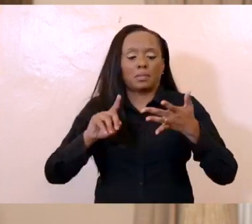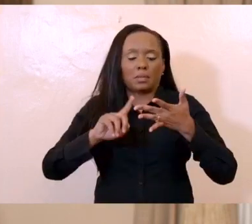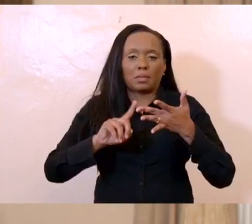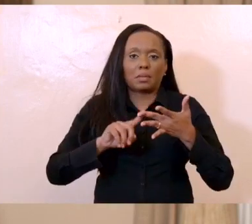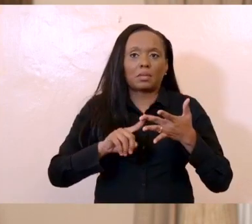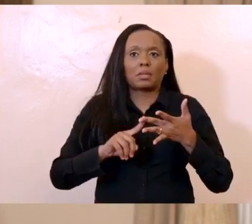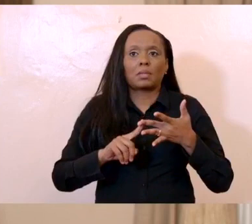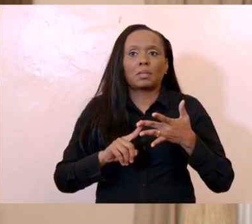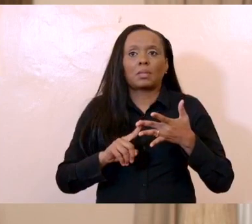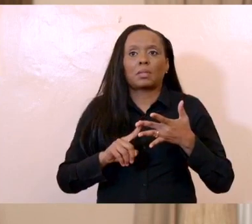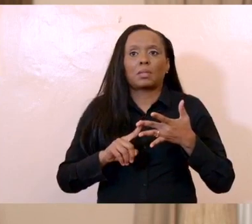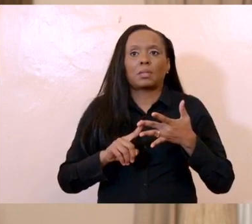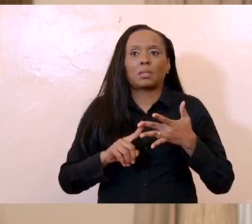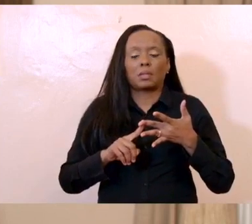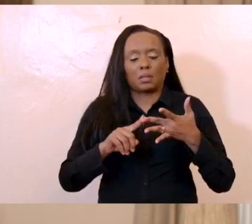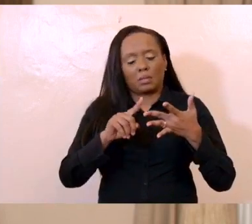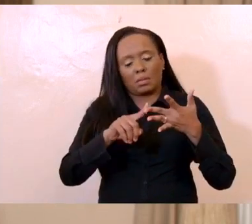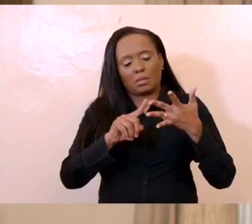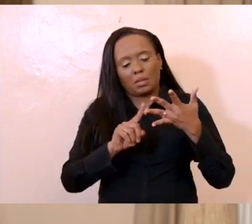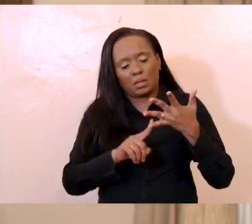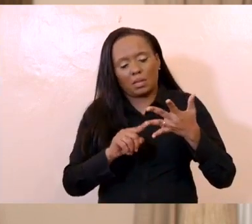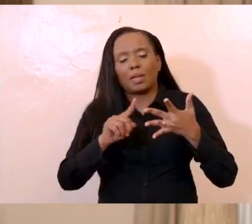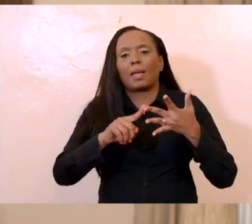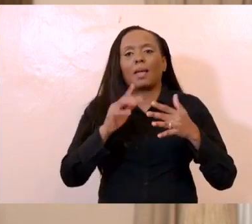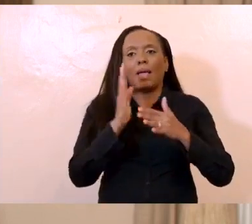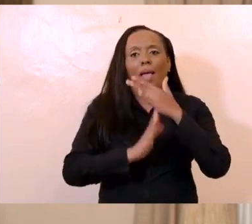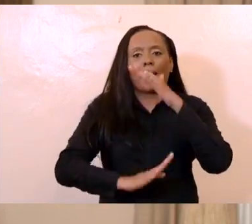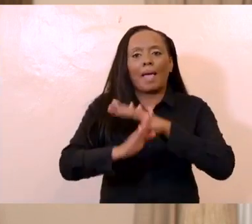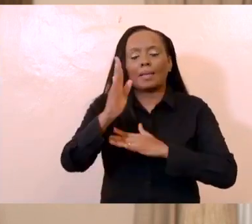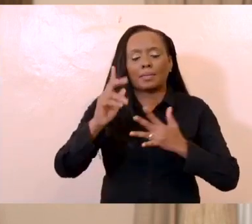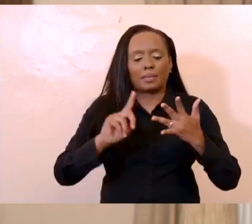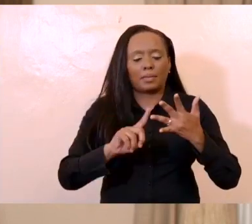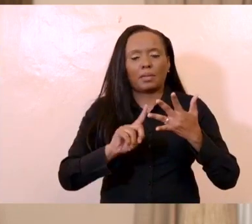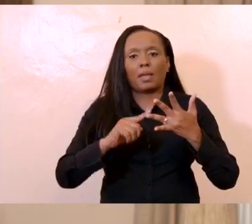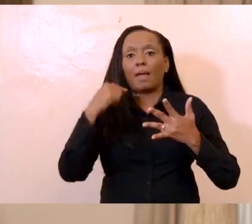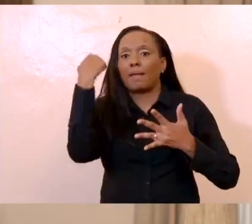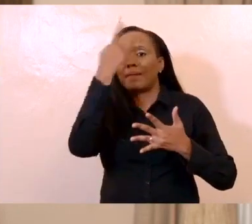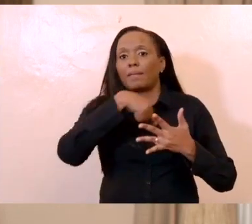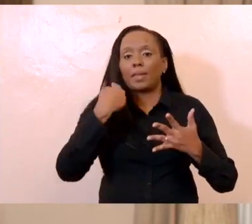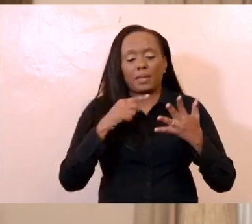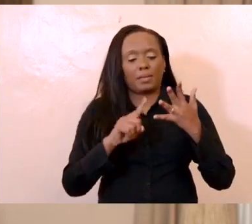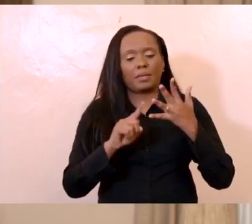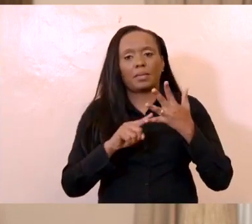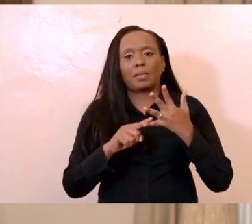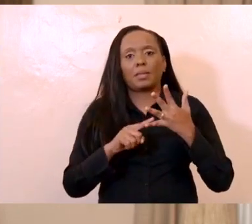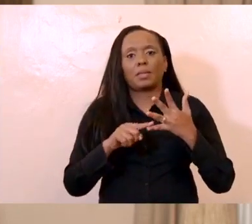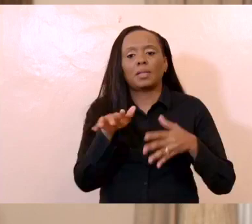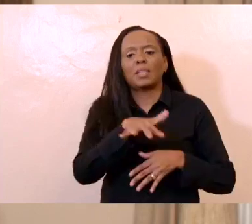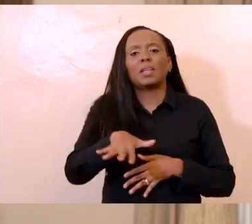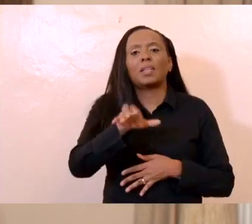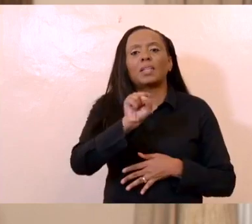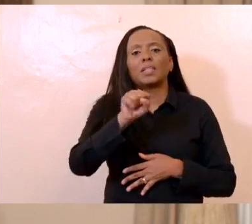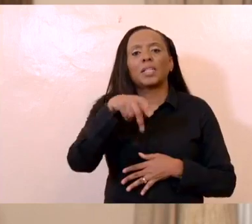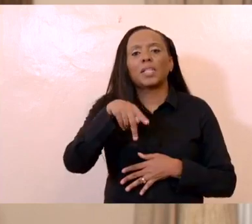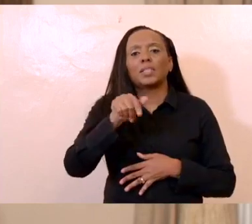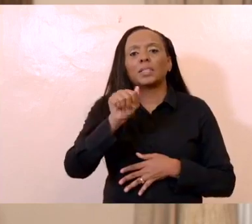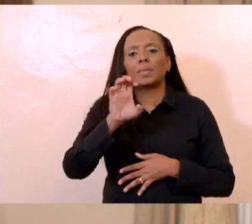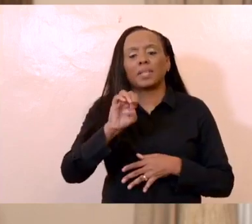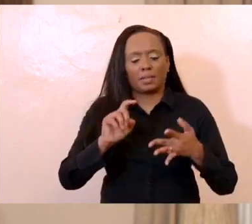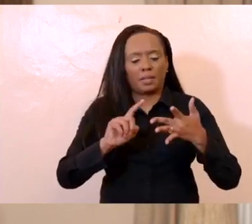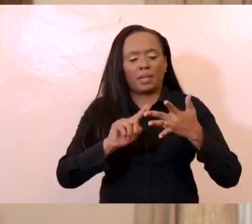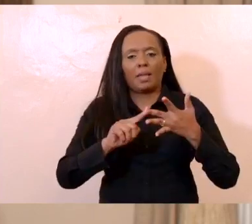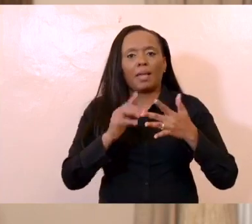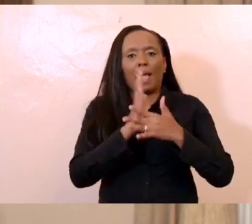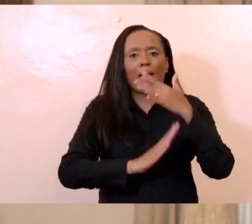hands, face, and space. One simple phrase, three powerful words. Hands, good hand hygiene